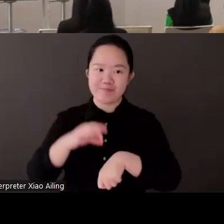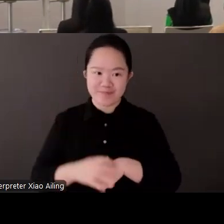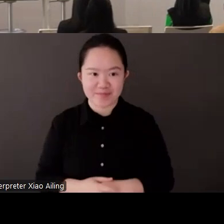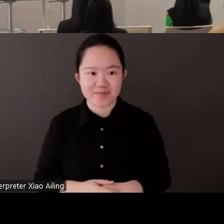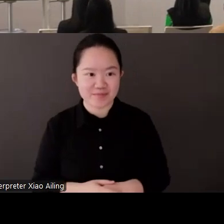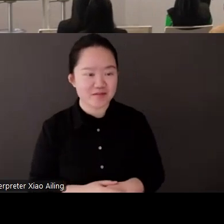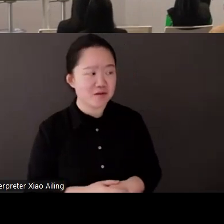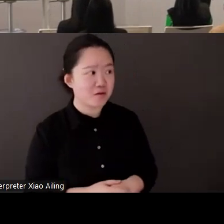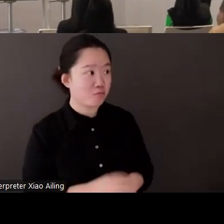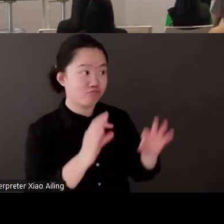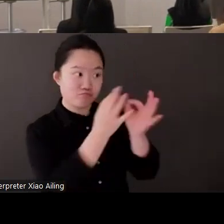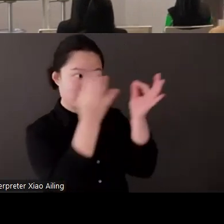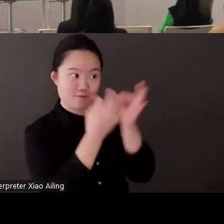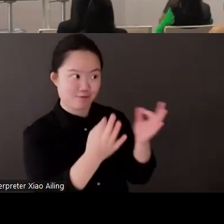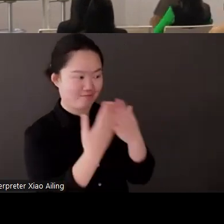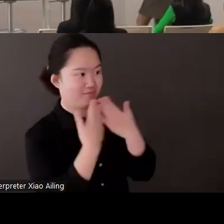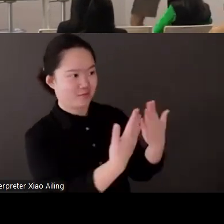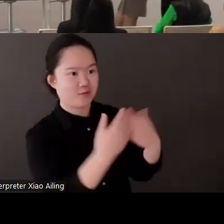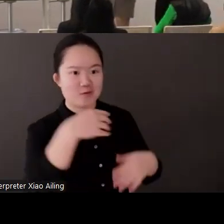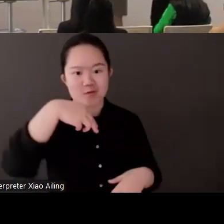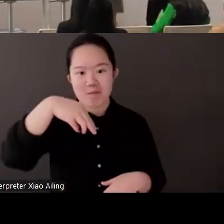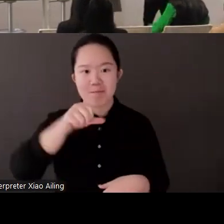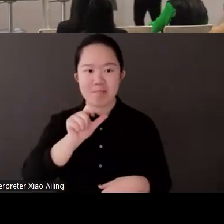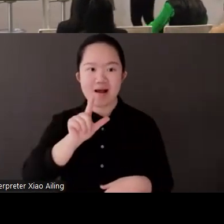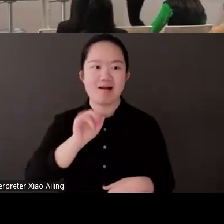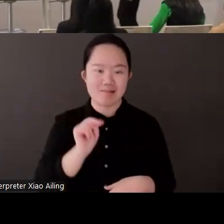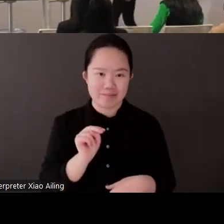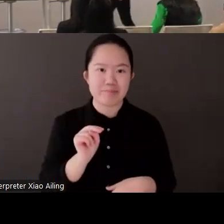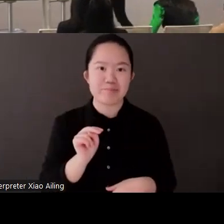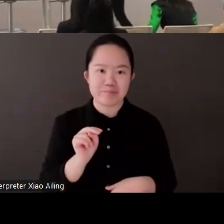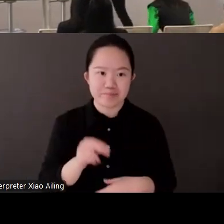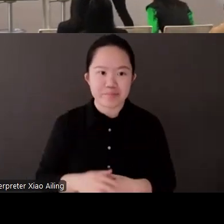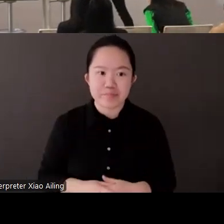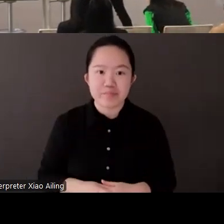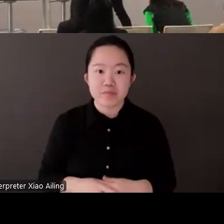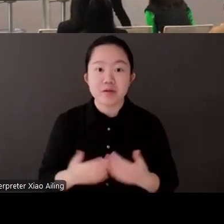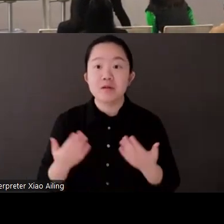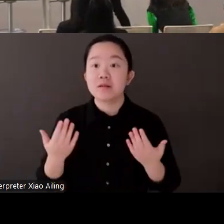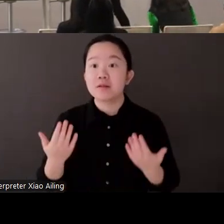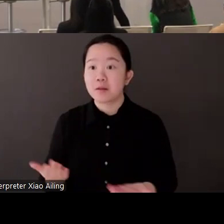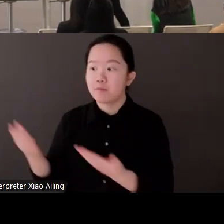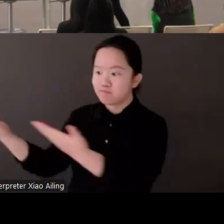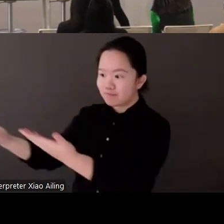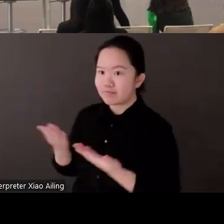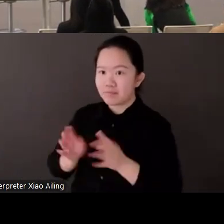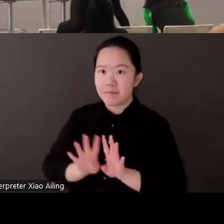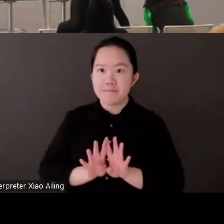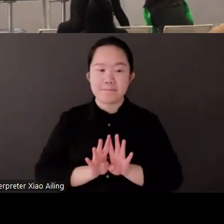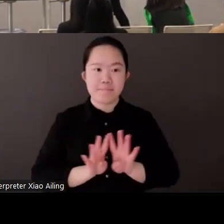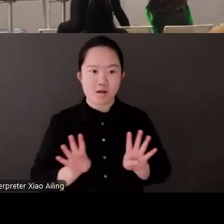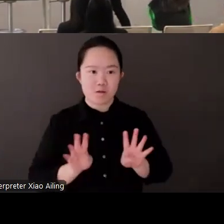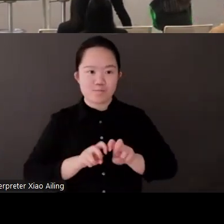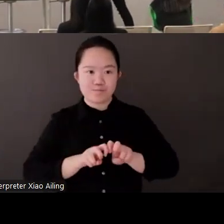Perfect. Thank you. Thank you, Malin. And now we are inviting our exquisite panel up to the